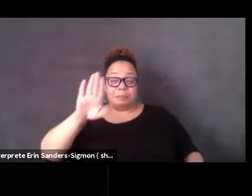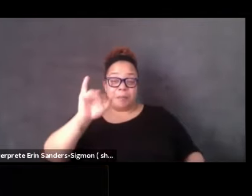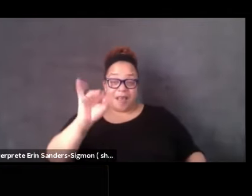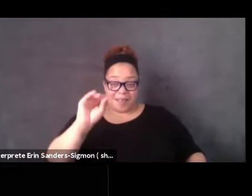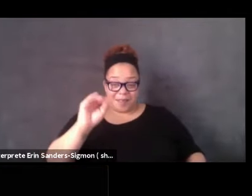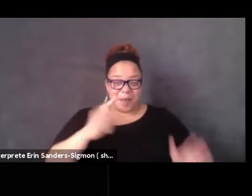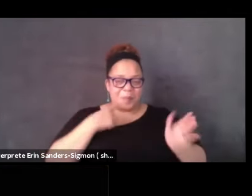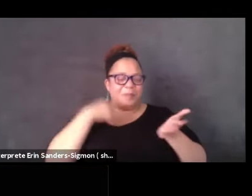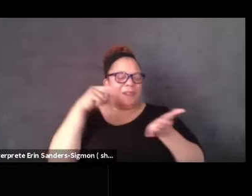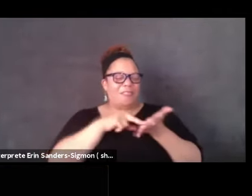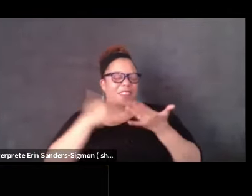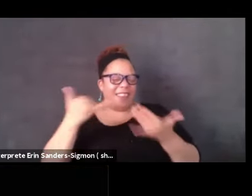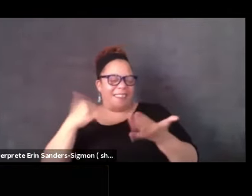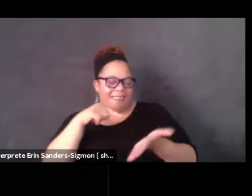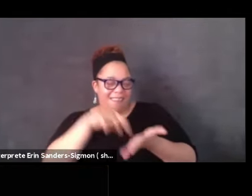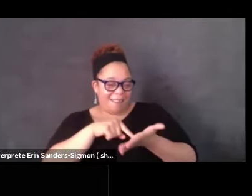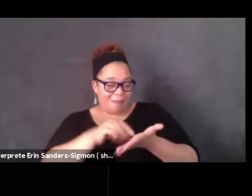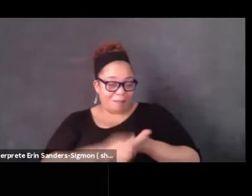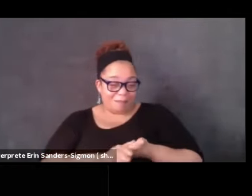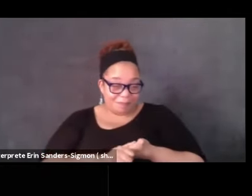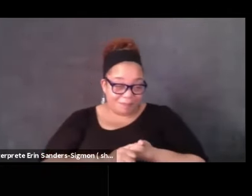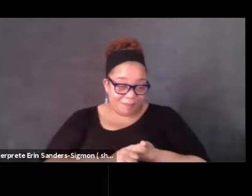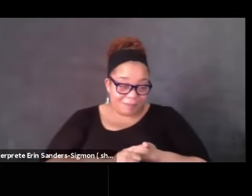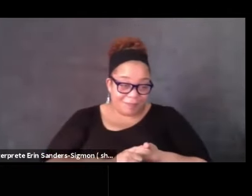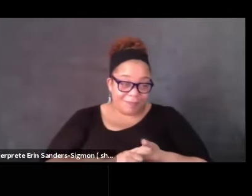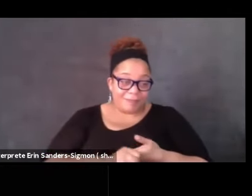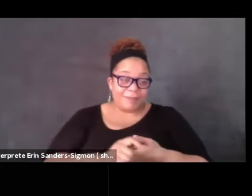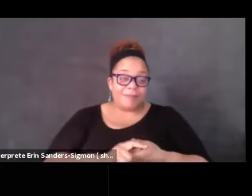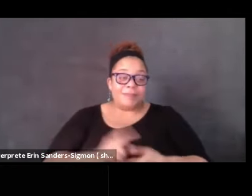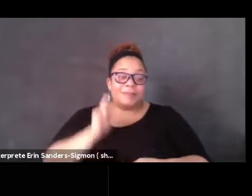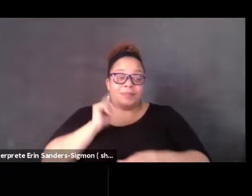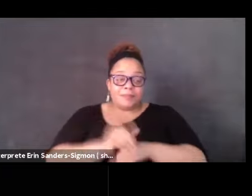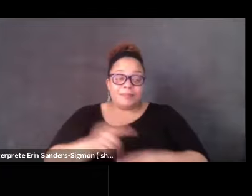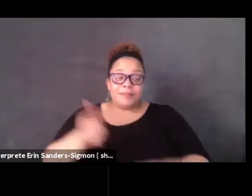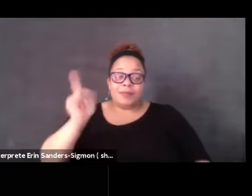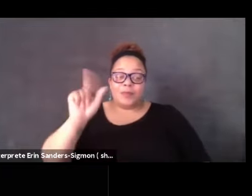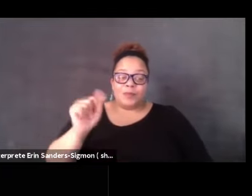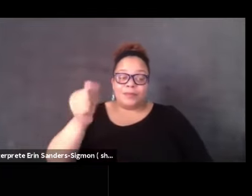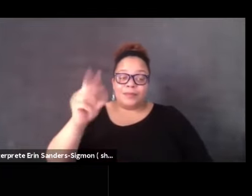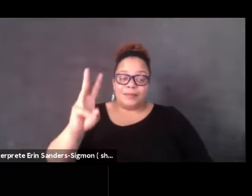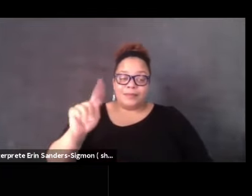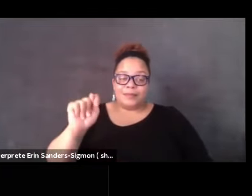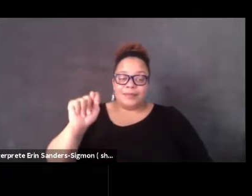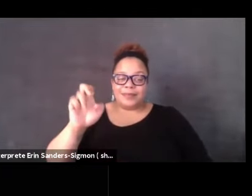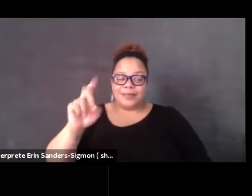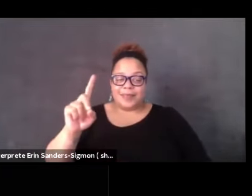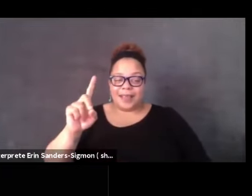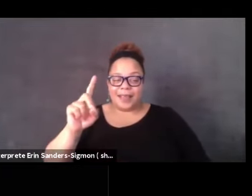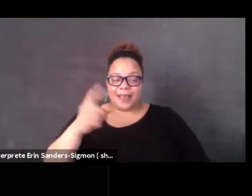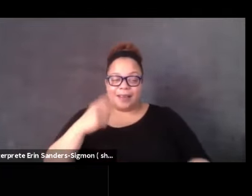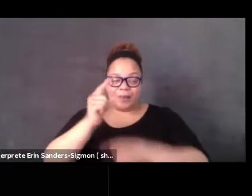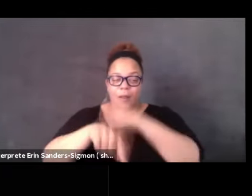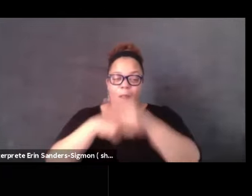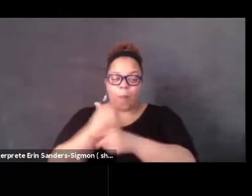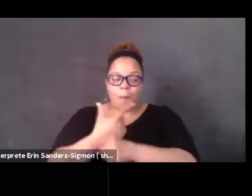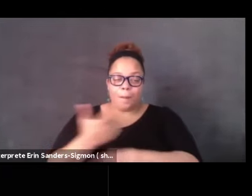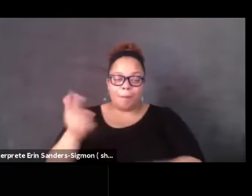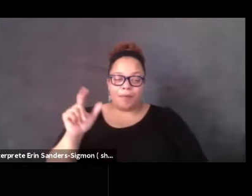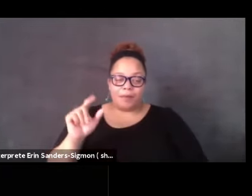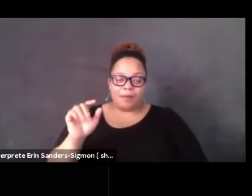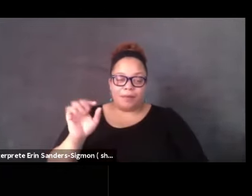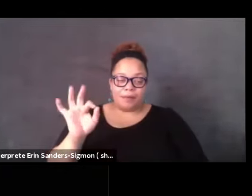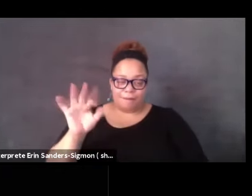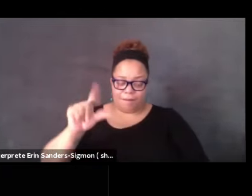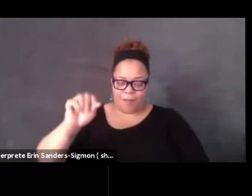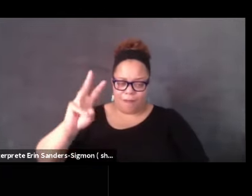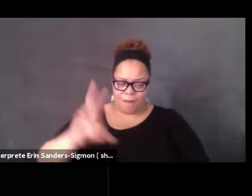for the evening, is a 2017 TED Global Fellow, an inaugural recipient of the Guggenheim Social Practice Initiative,